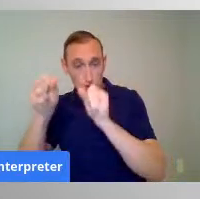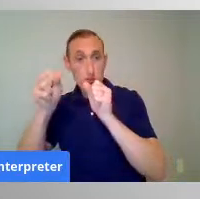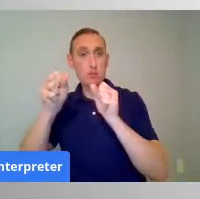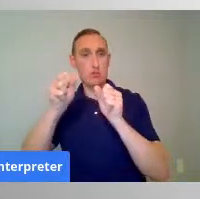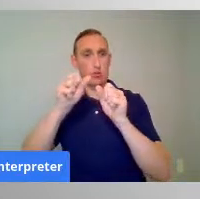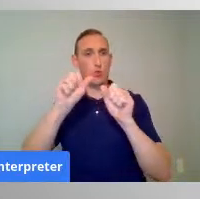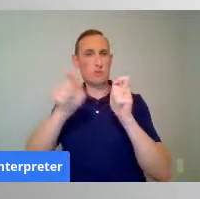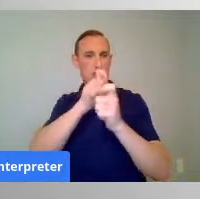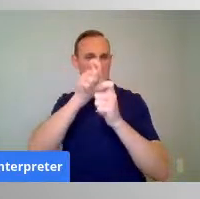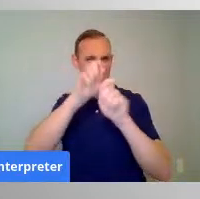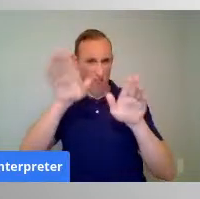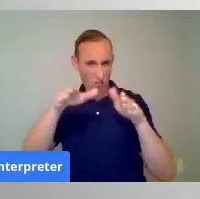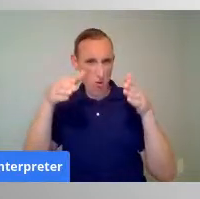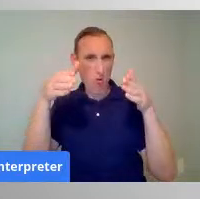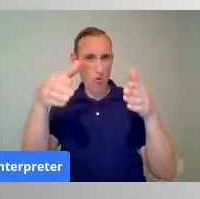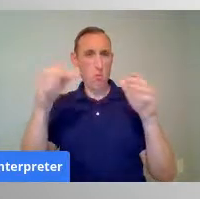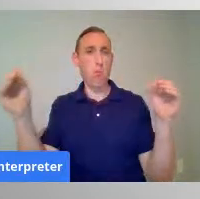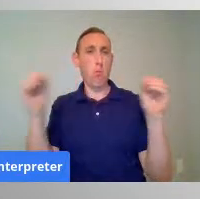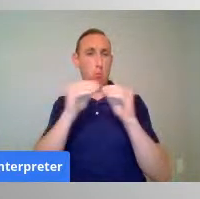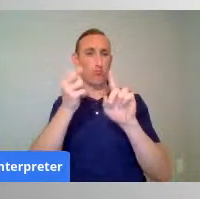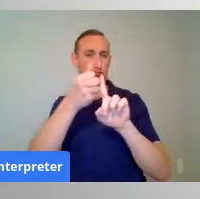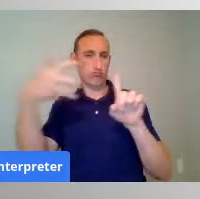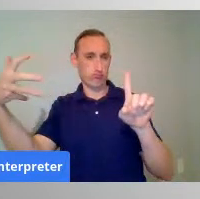And I'll get into that a little bit later.